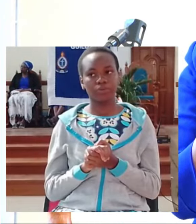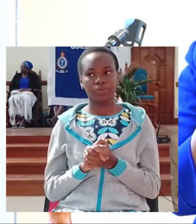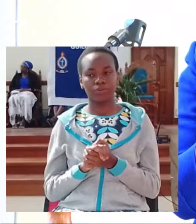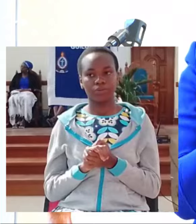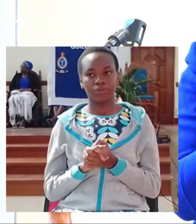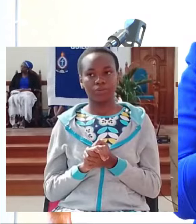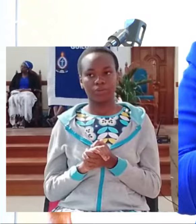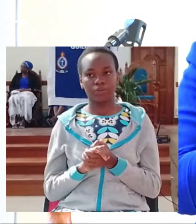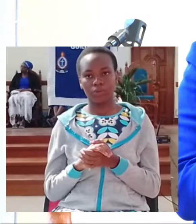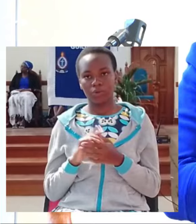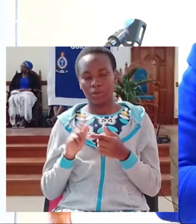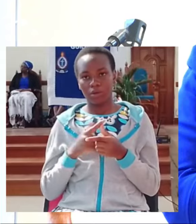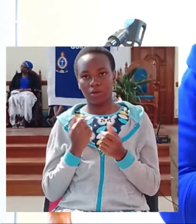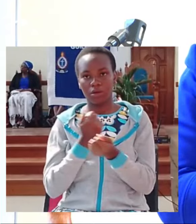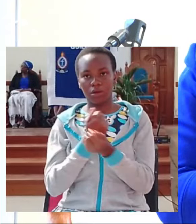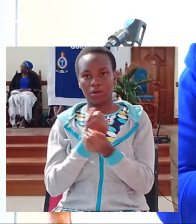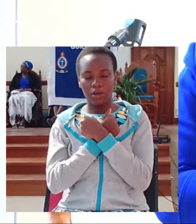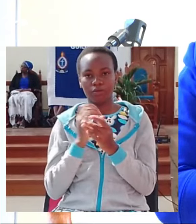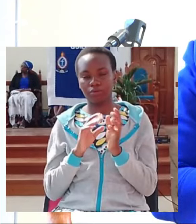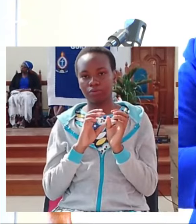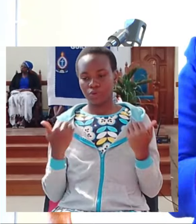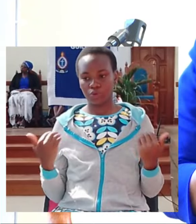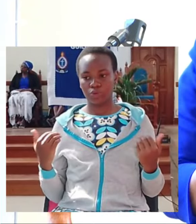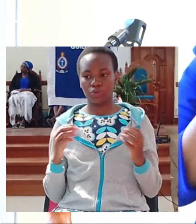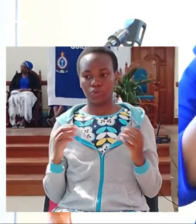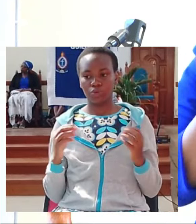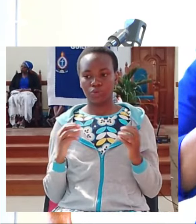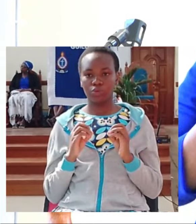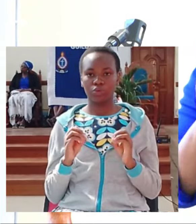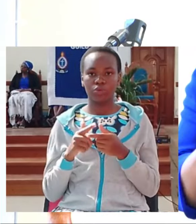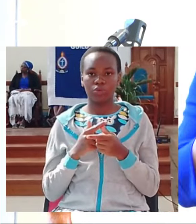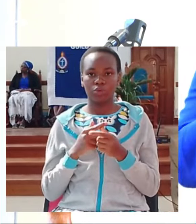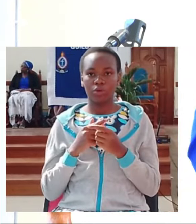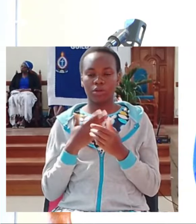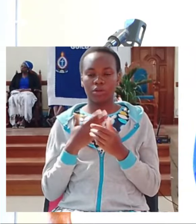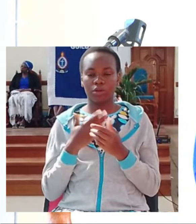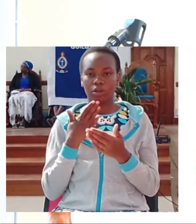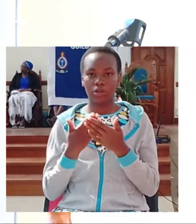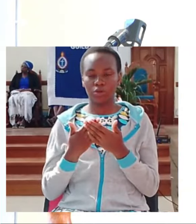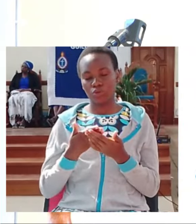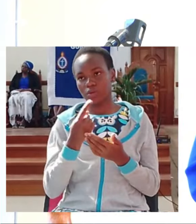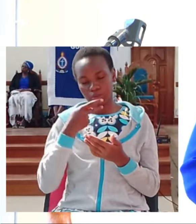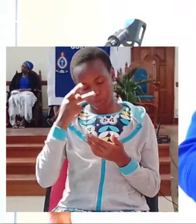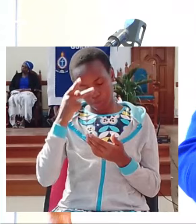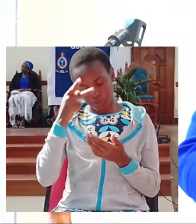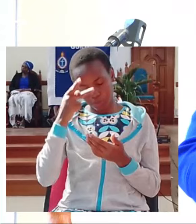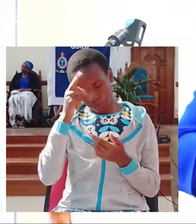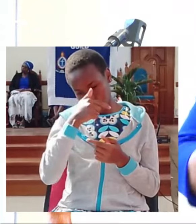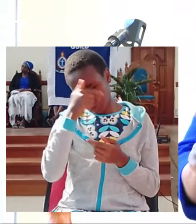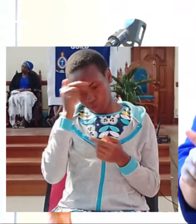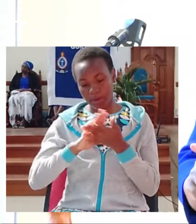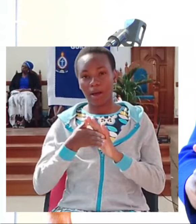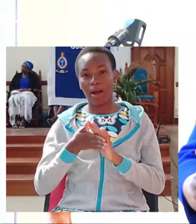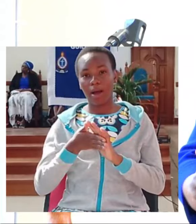Does it mean you don't love those children? Does it mean haukushukuru kuitwa baba ama mama? Does it